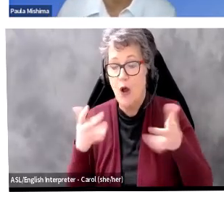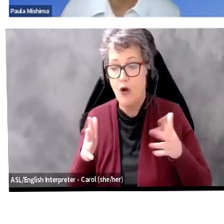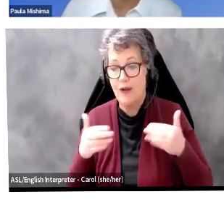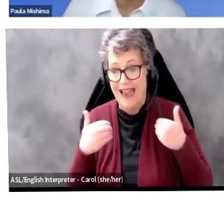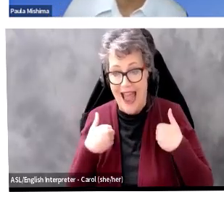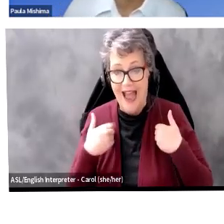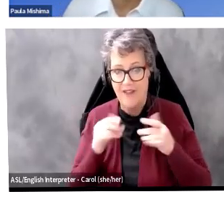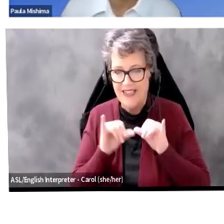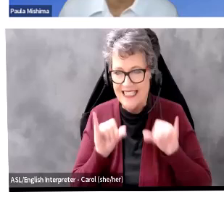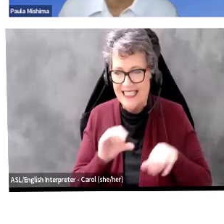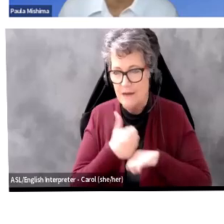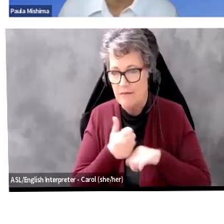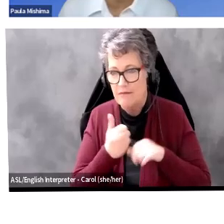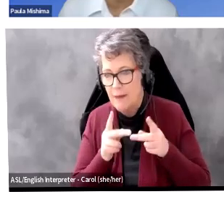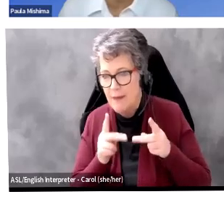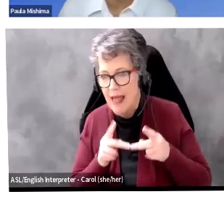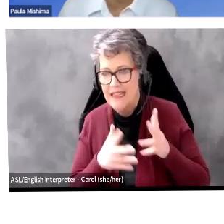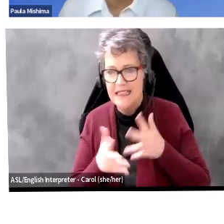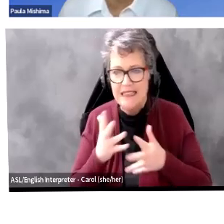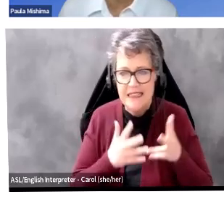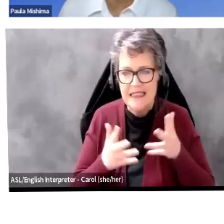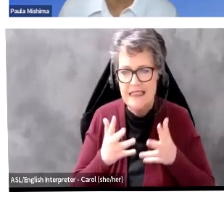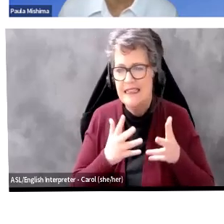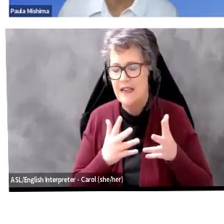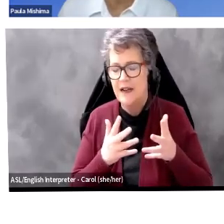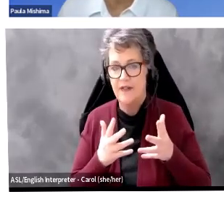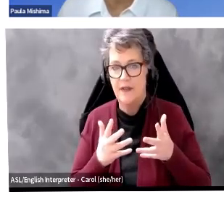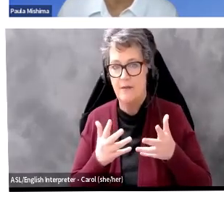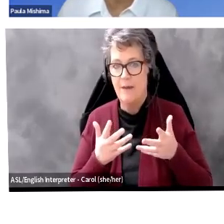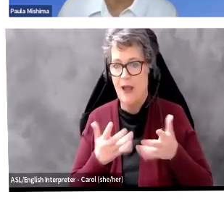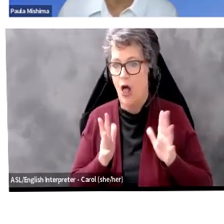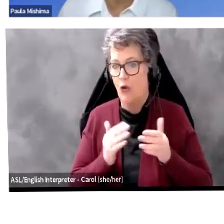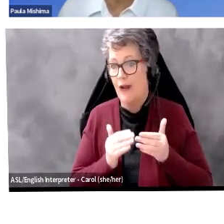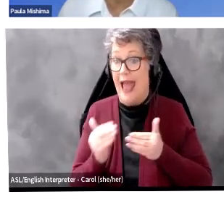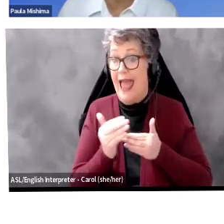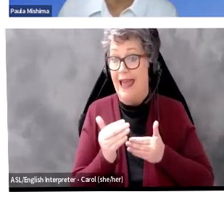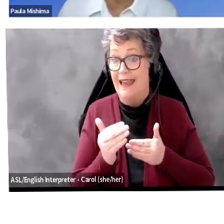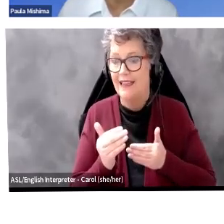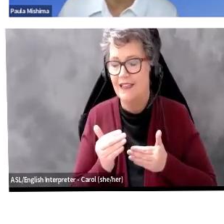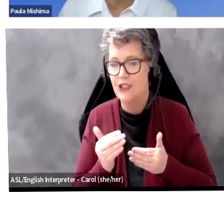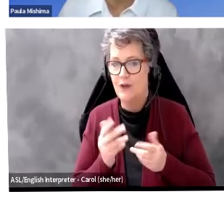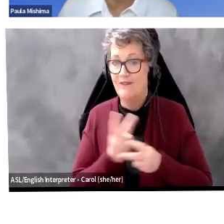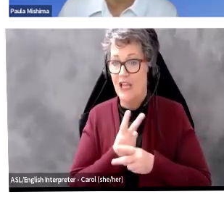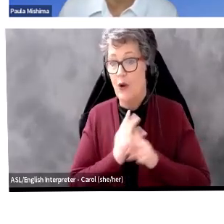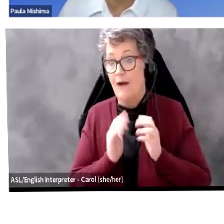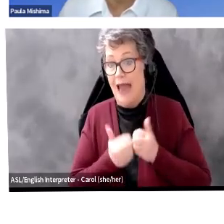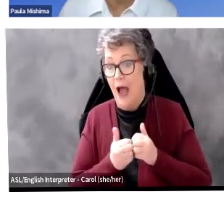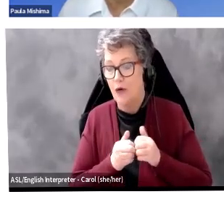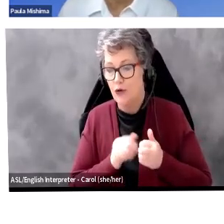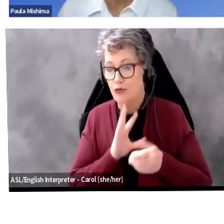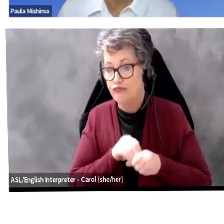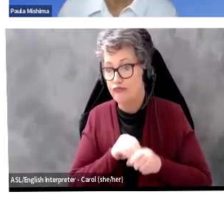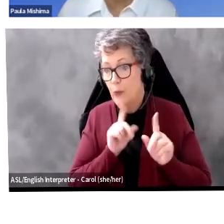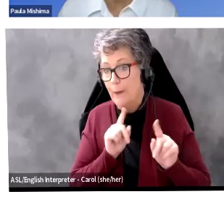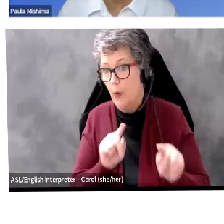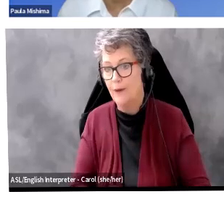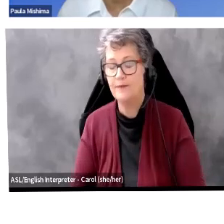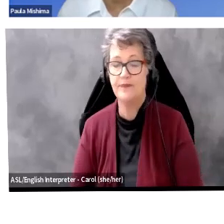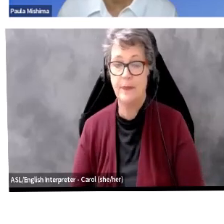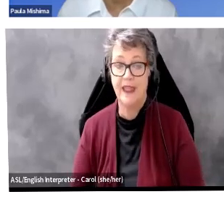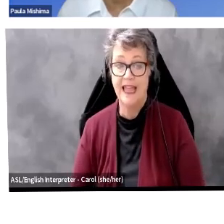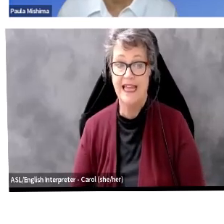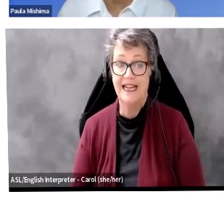some sort of system in place might be a little bit ahead of the game in terms of figuring out how to do all this reporting. If you're